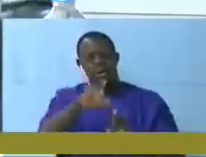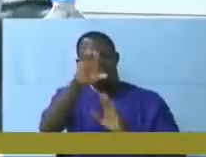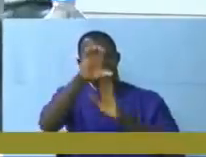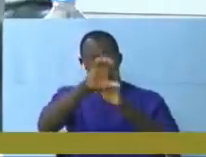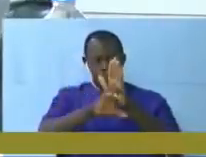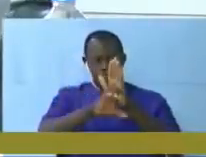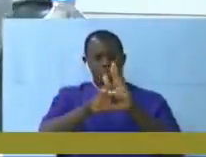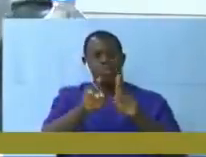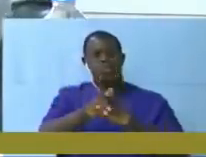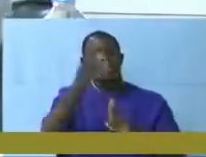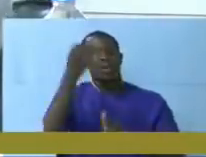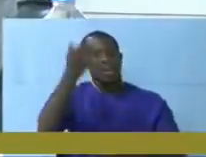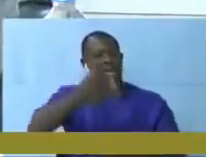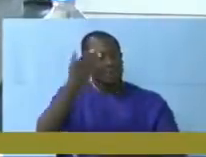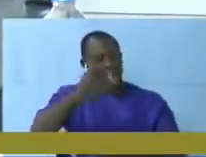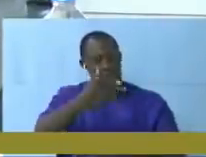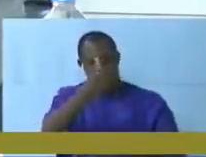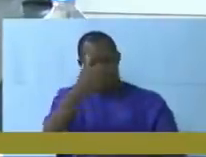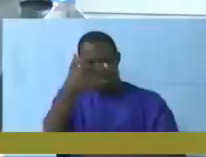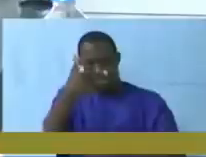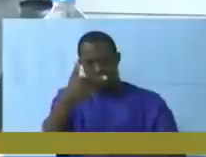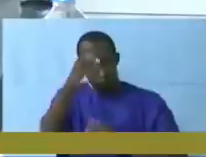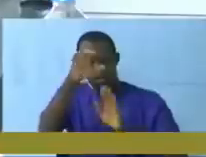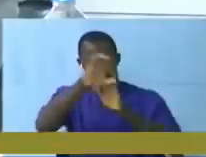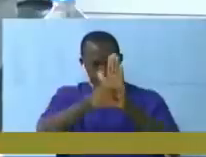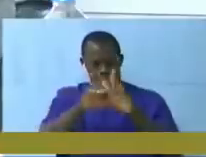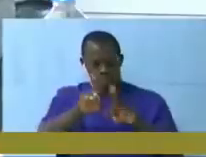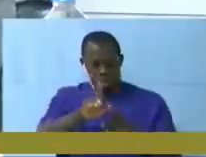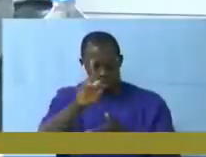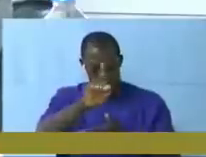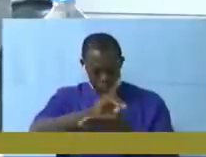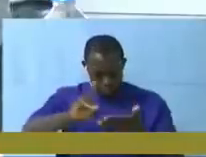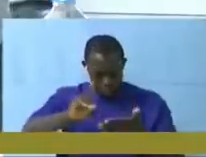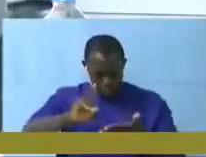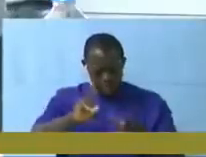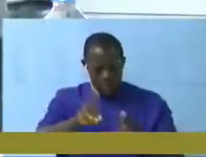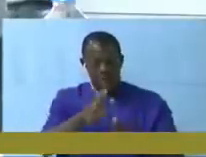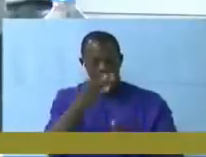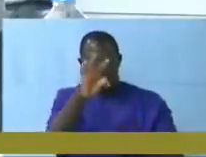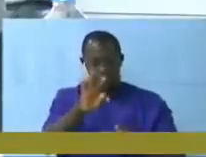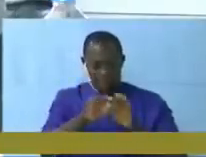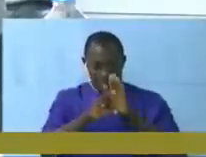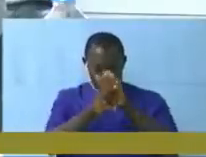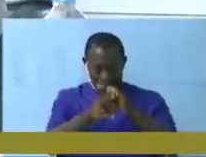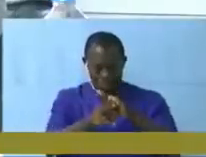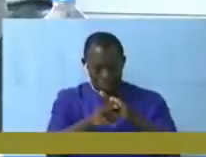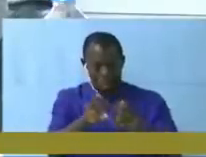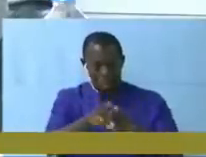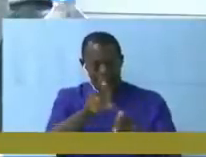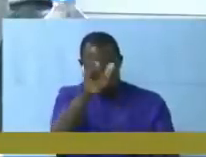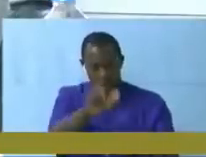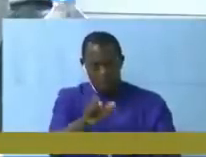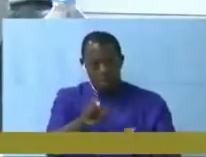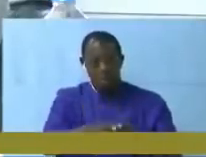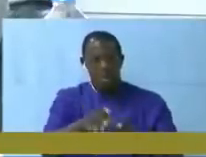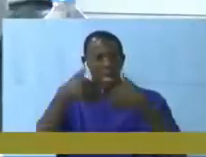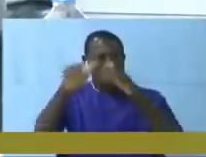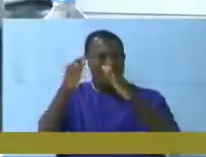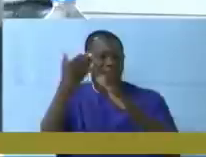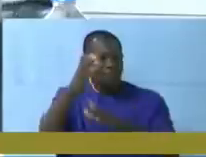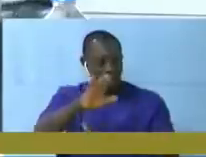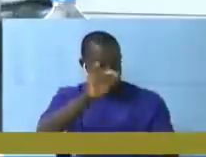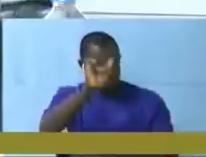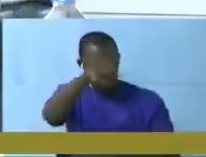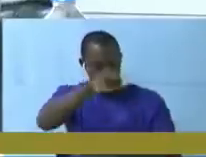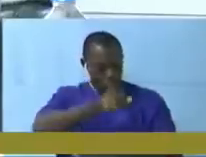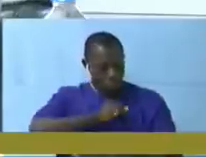the 1997 Constitution provided that if you were expelled from your party, you